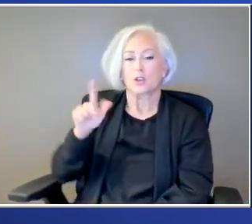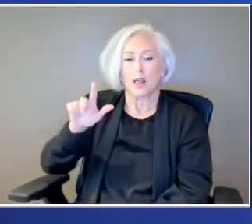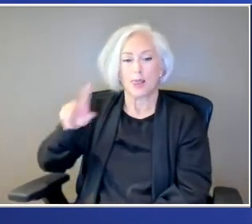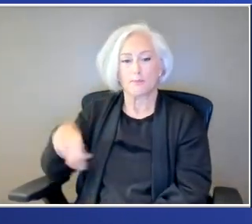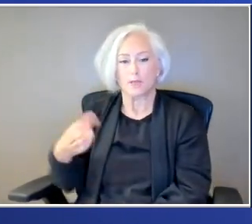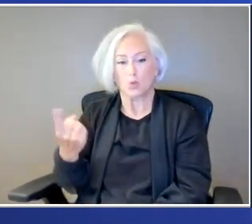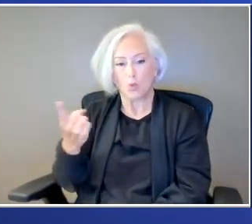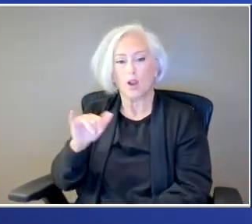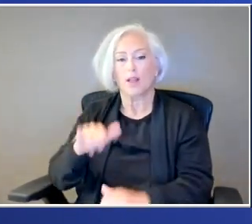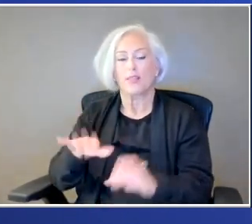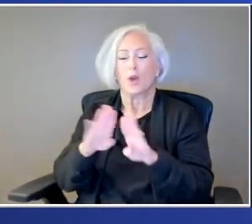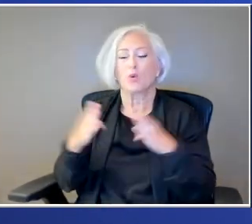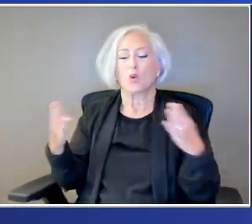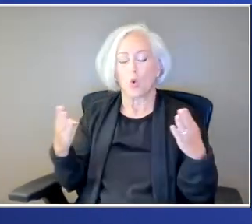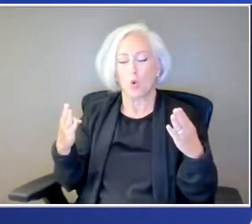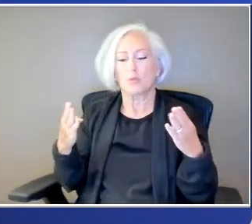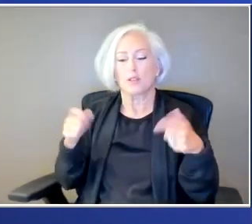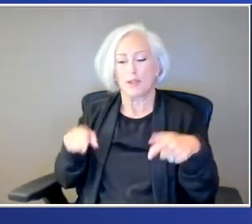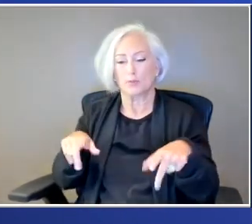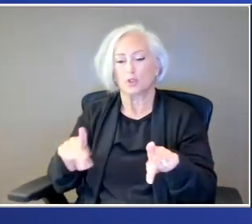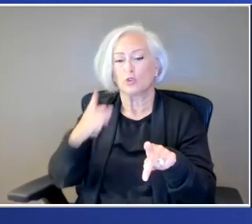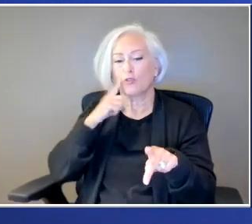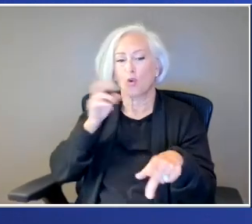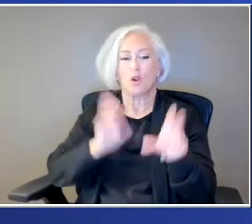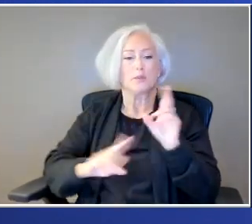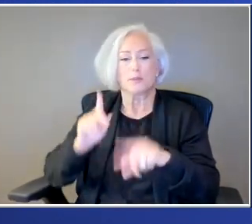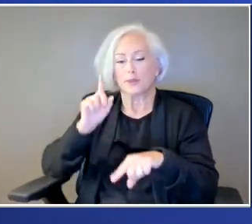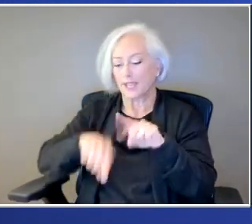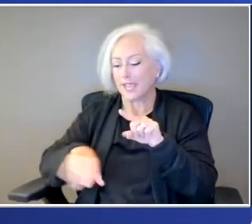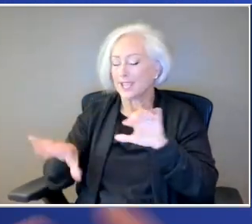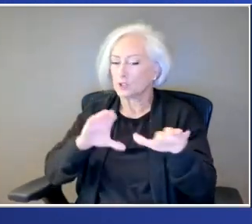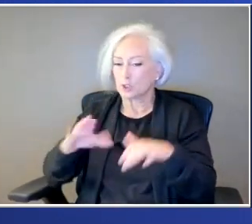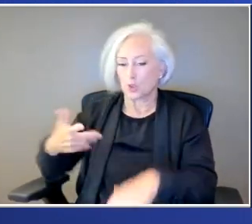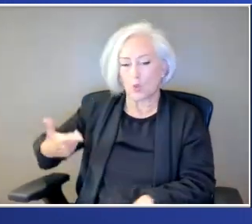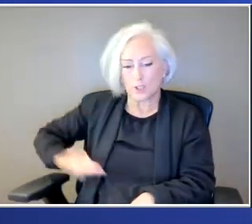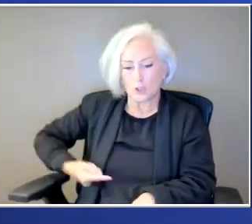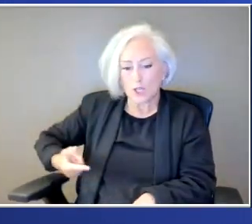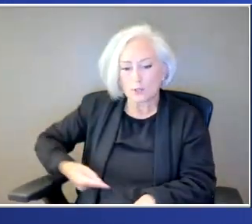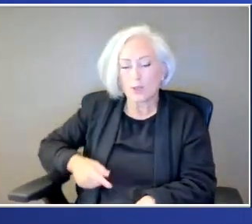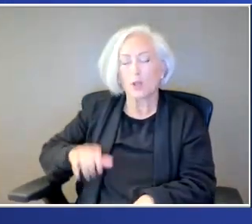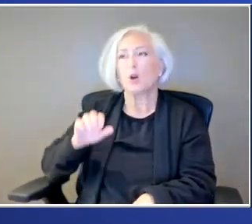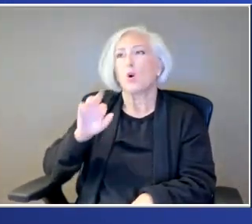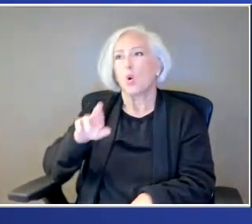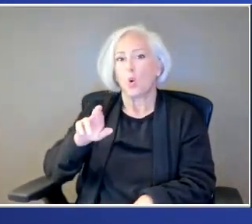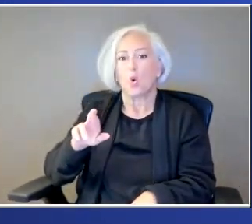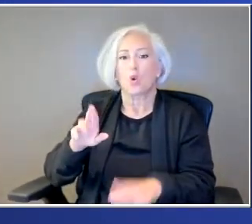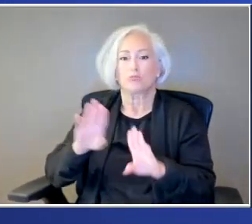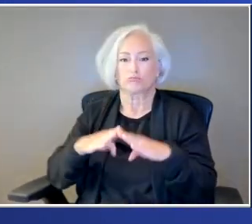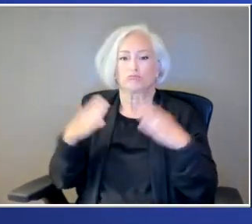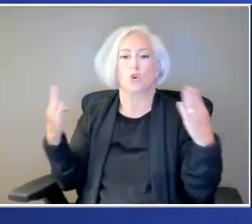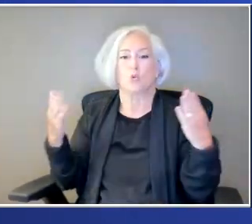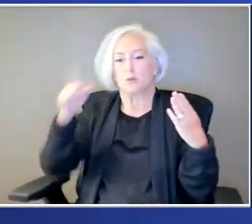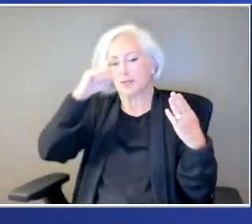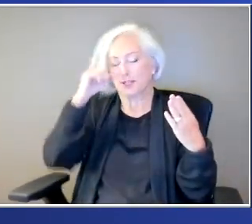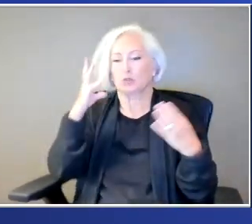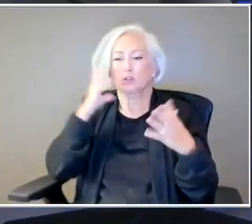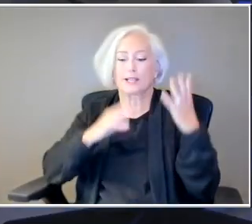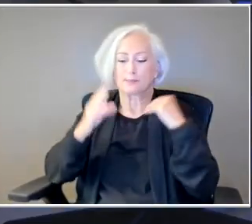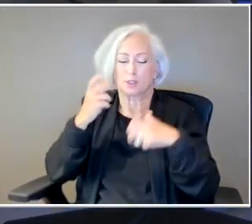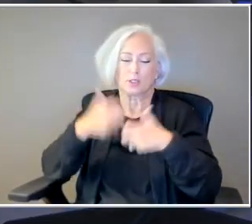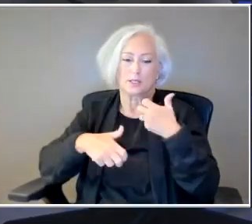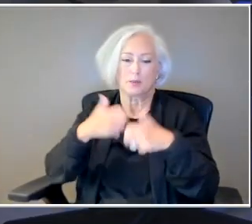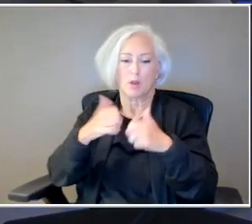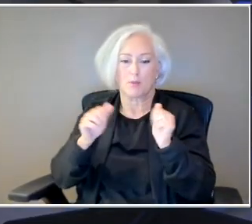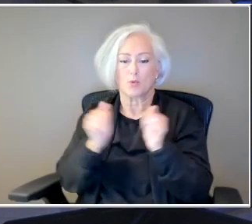up the door for patients that aren't able to have the injectables and open up the market a little bit because we are having some supply issues. So And will that make it easier